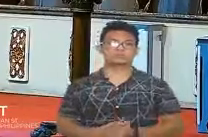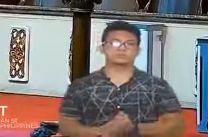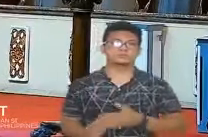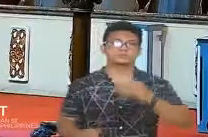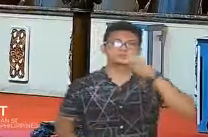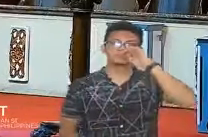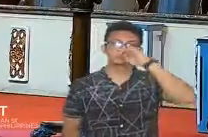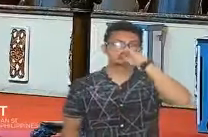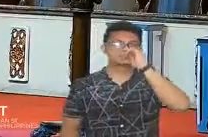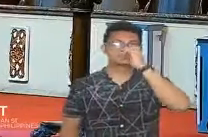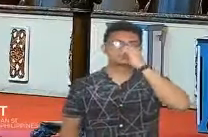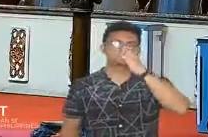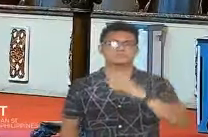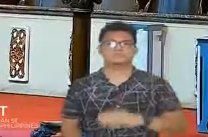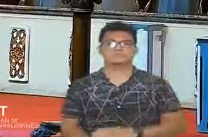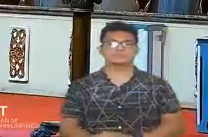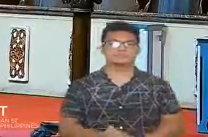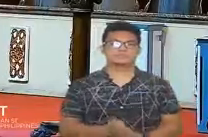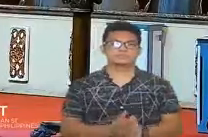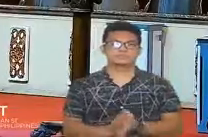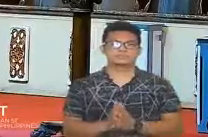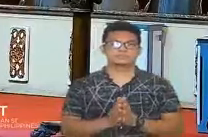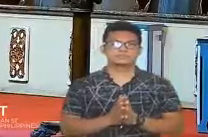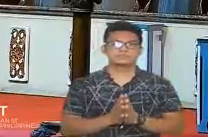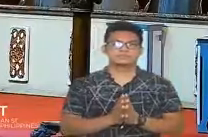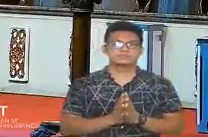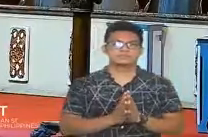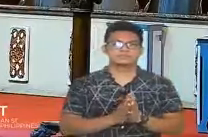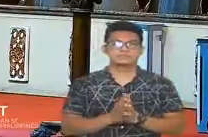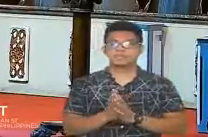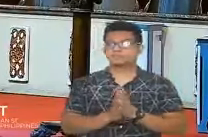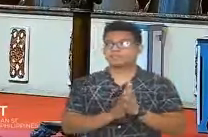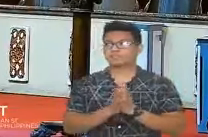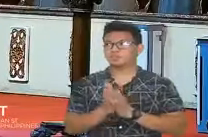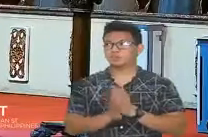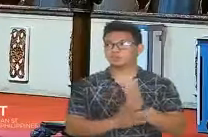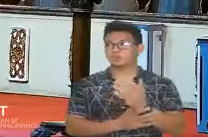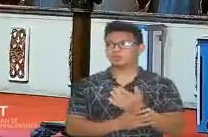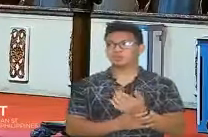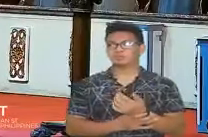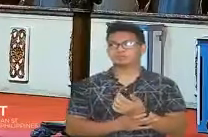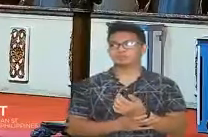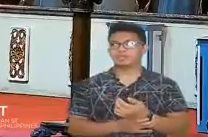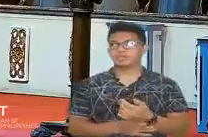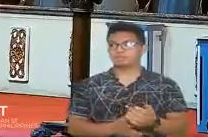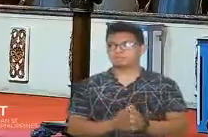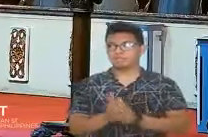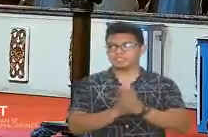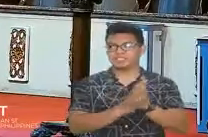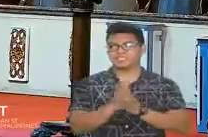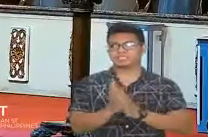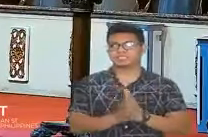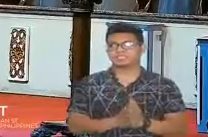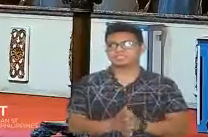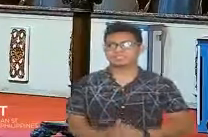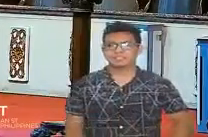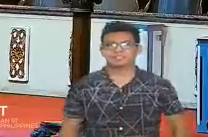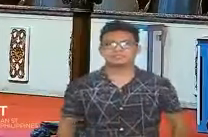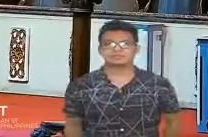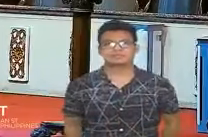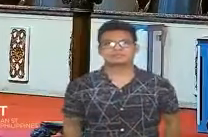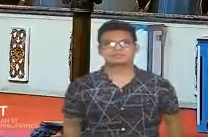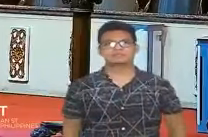Here's what happened. Chapter 18. Tanaw mo. Chapter 18. Balik